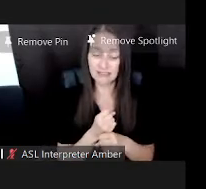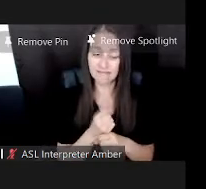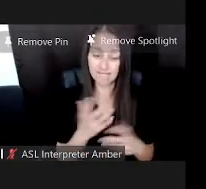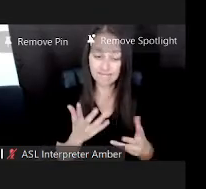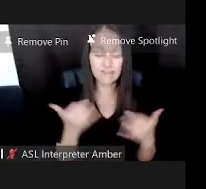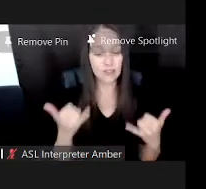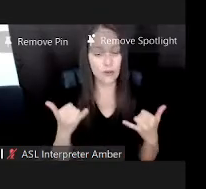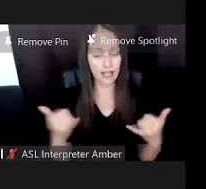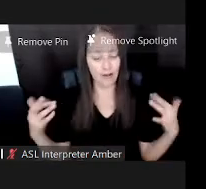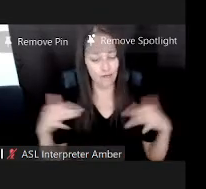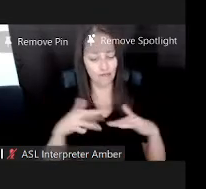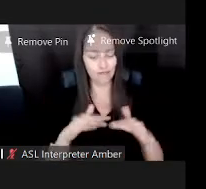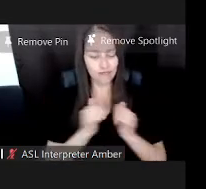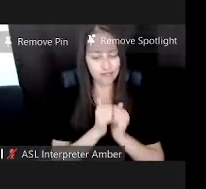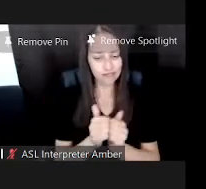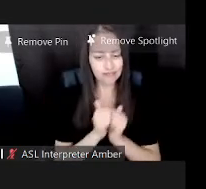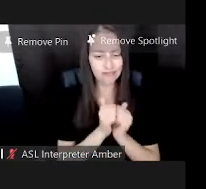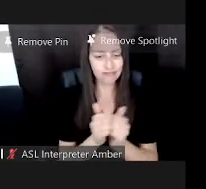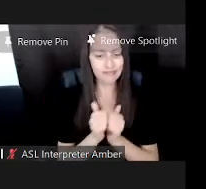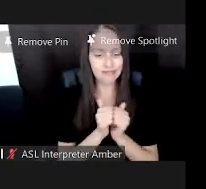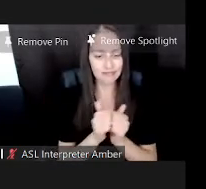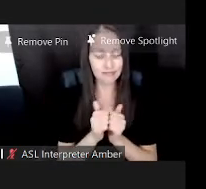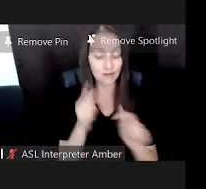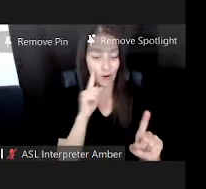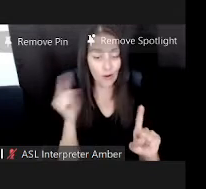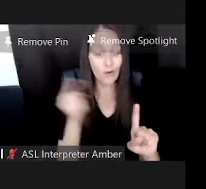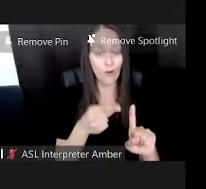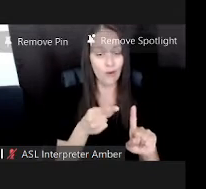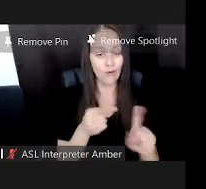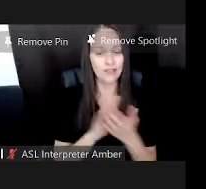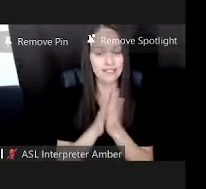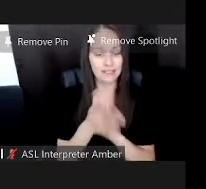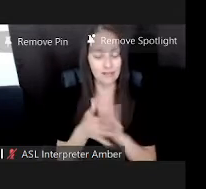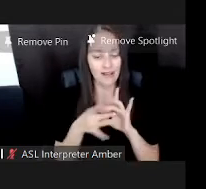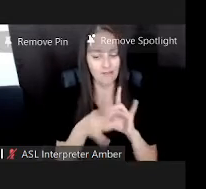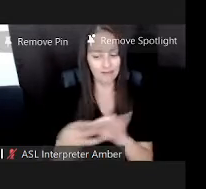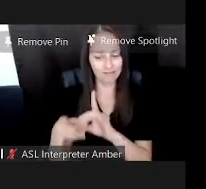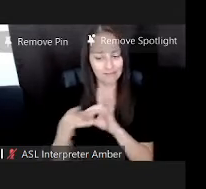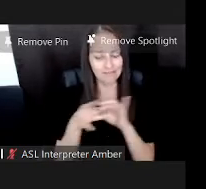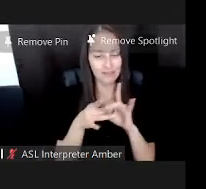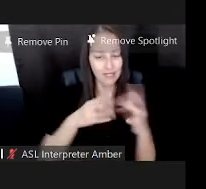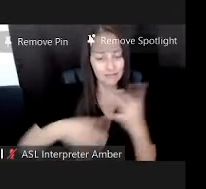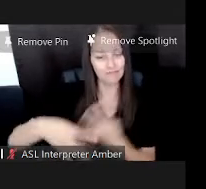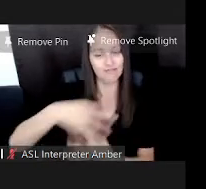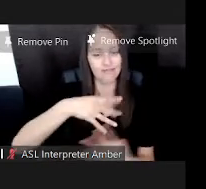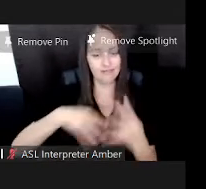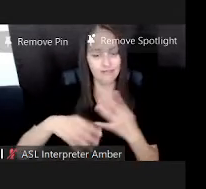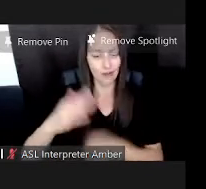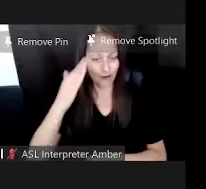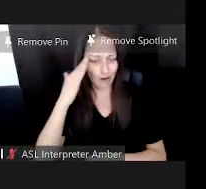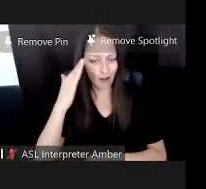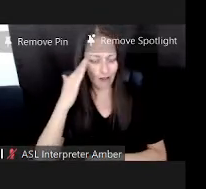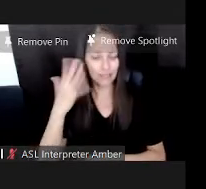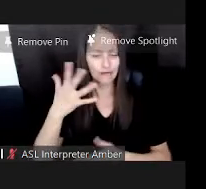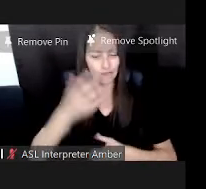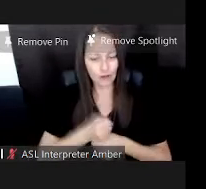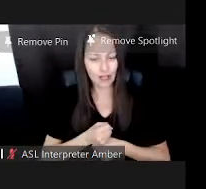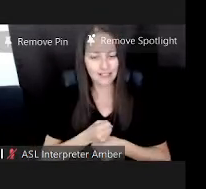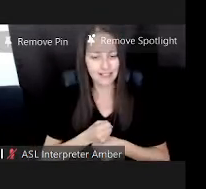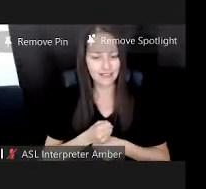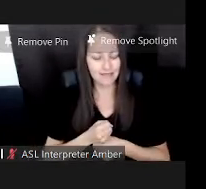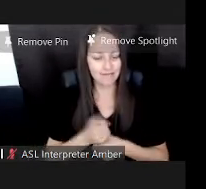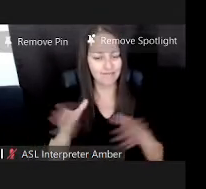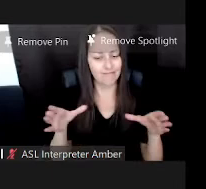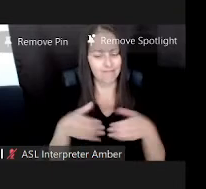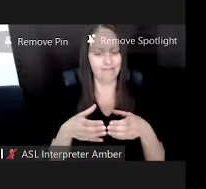really about us linking in our interdependence, our knowledge, our trust, our solidarity within